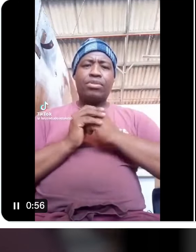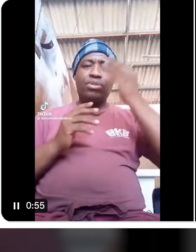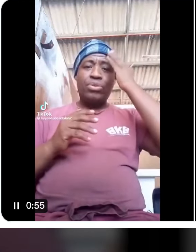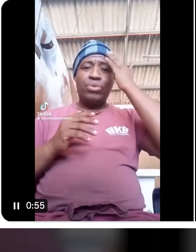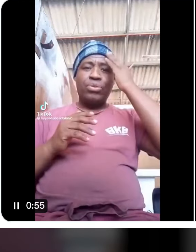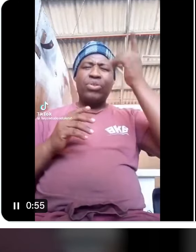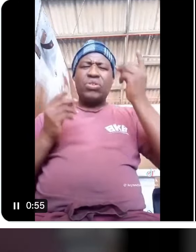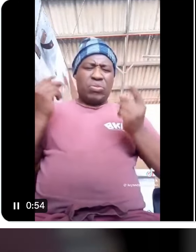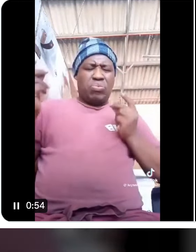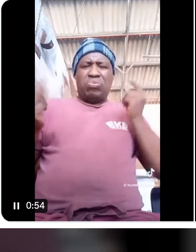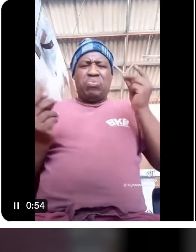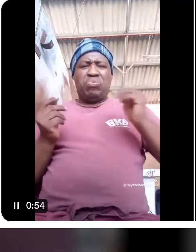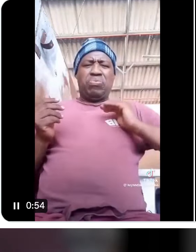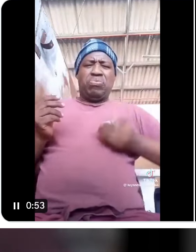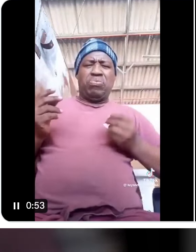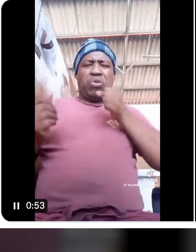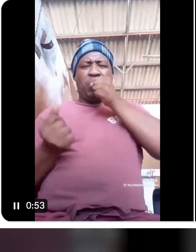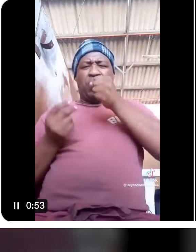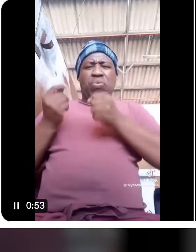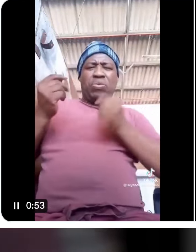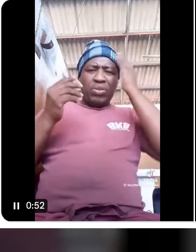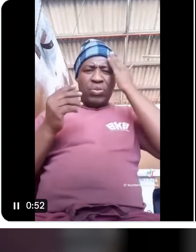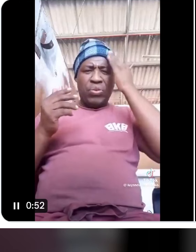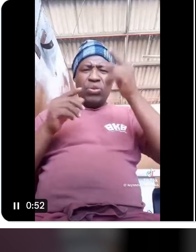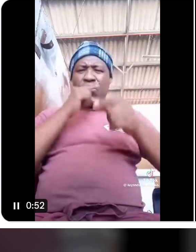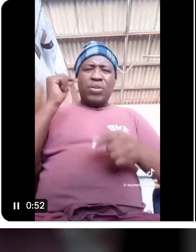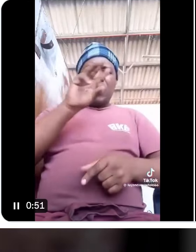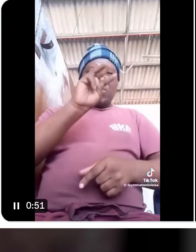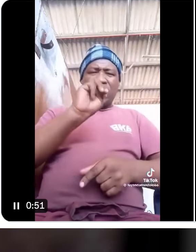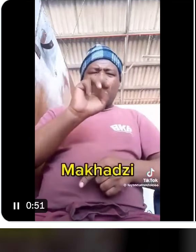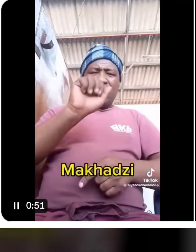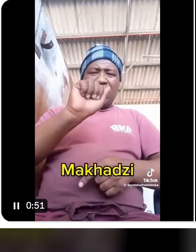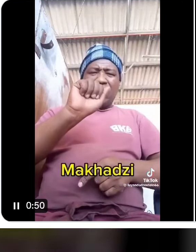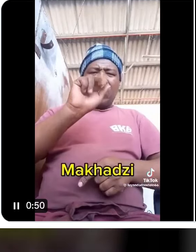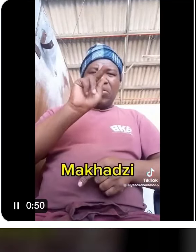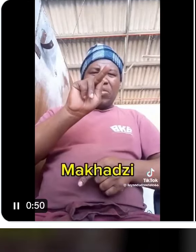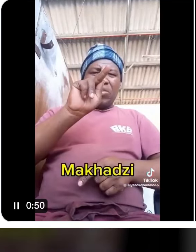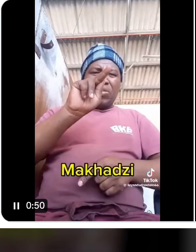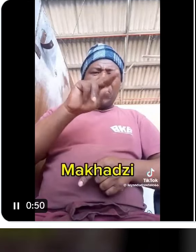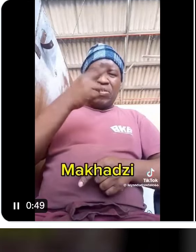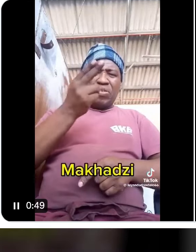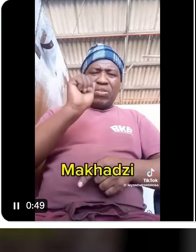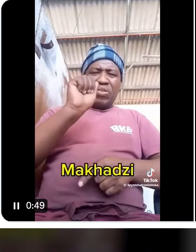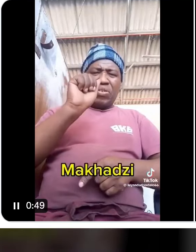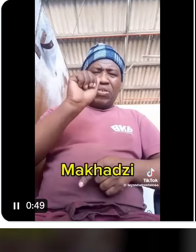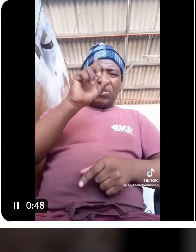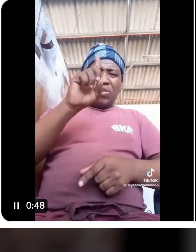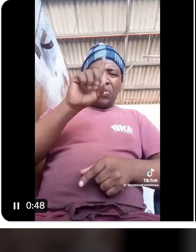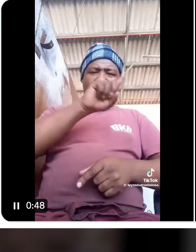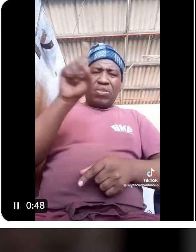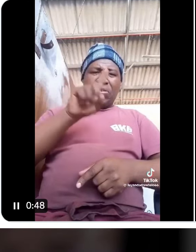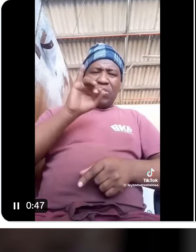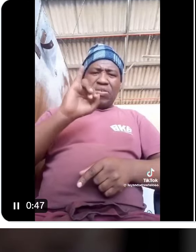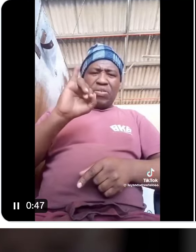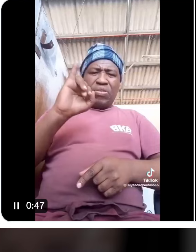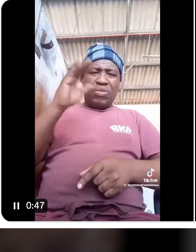deeply especially when it comes to forms of communication like sign language that are very important to many people the south african sign